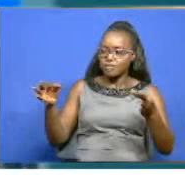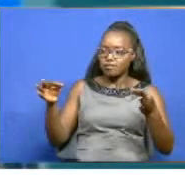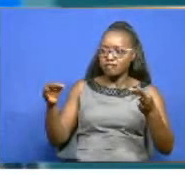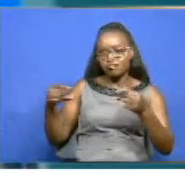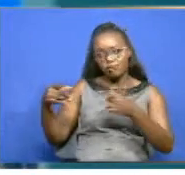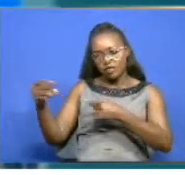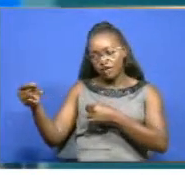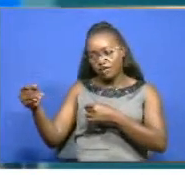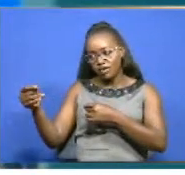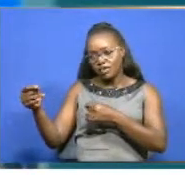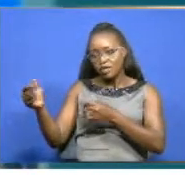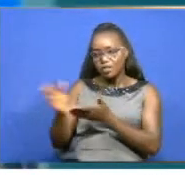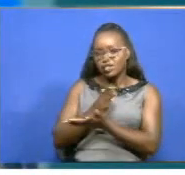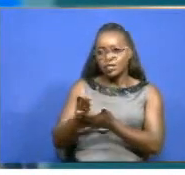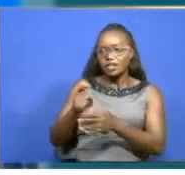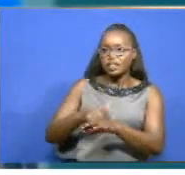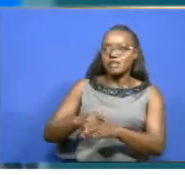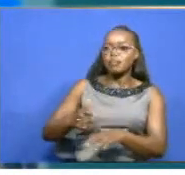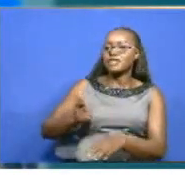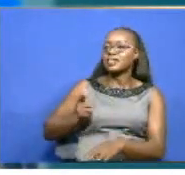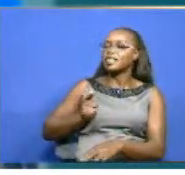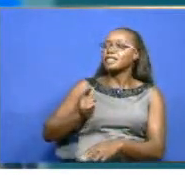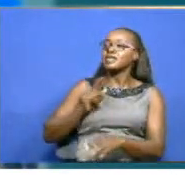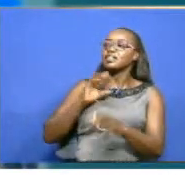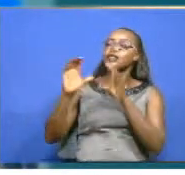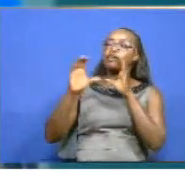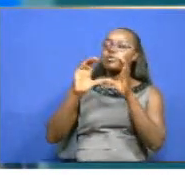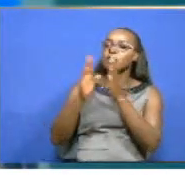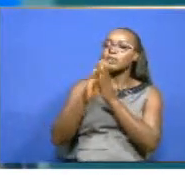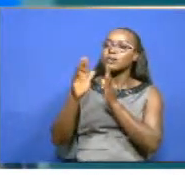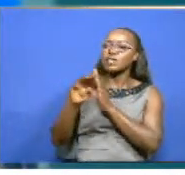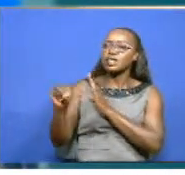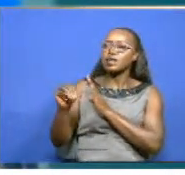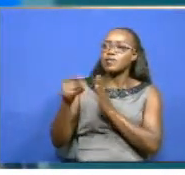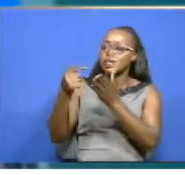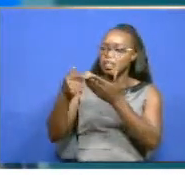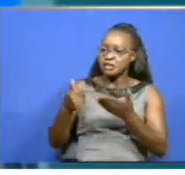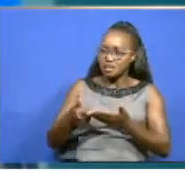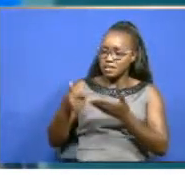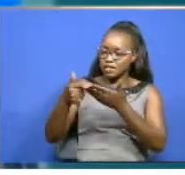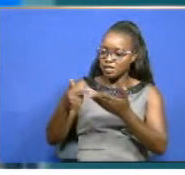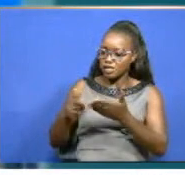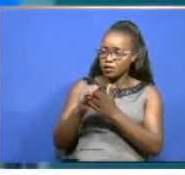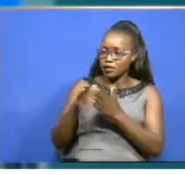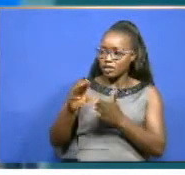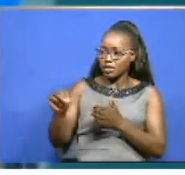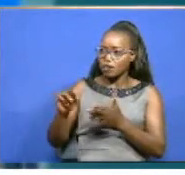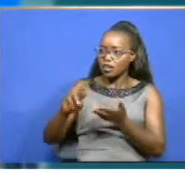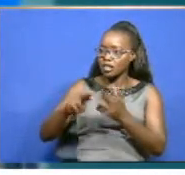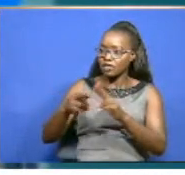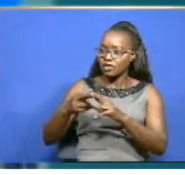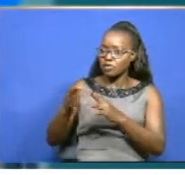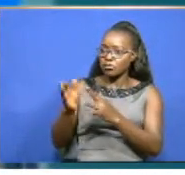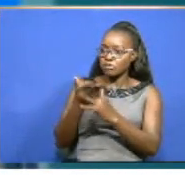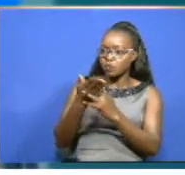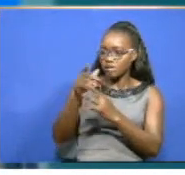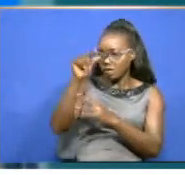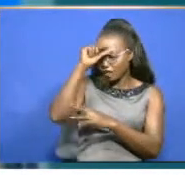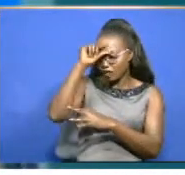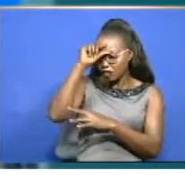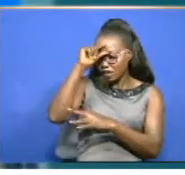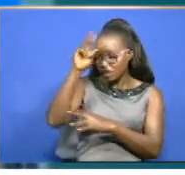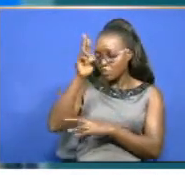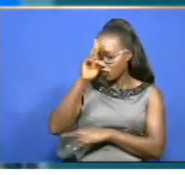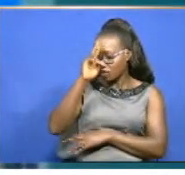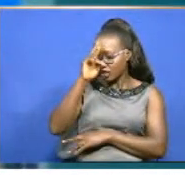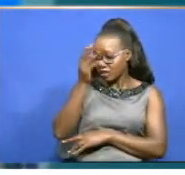share time with the ladies there, communicate up with them, discuss with them. The relationship between the government and the